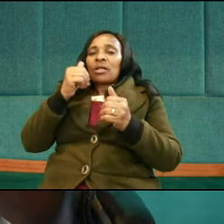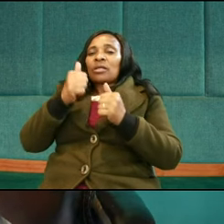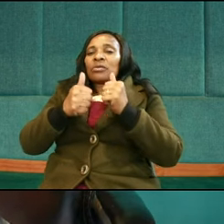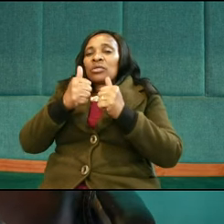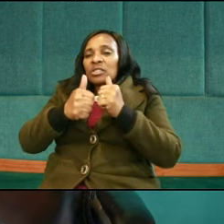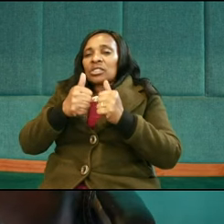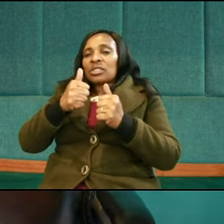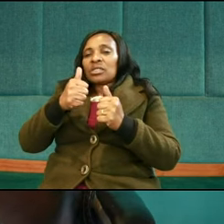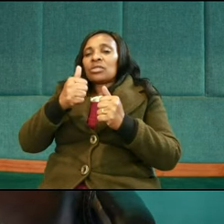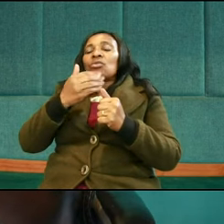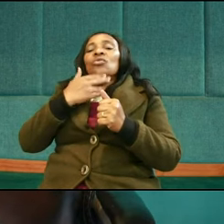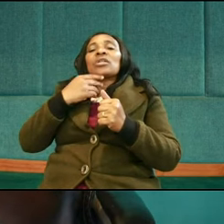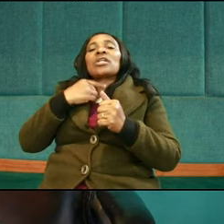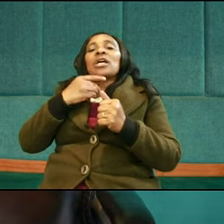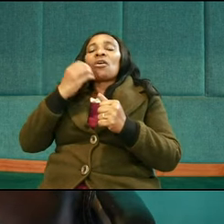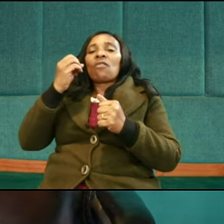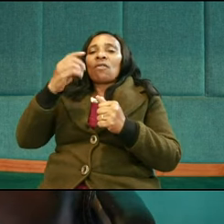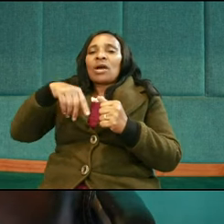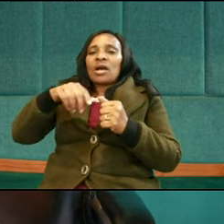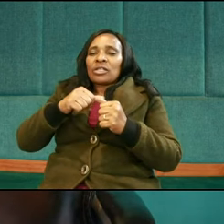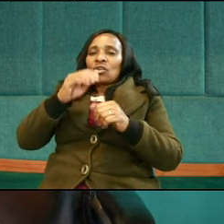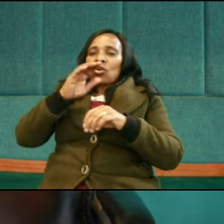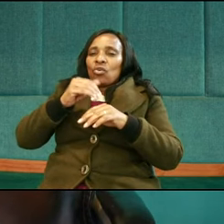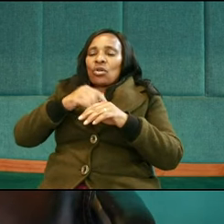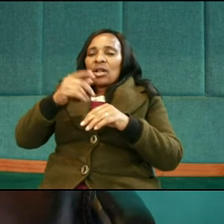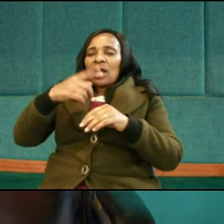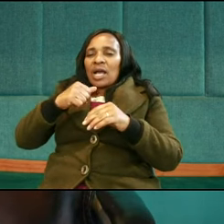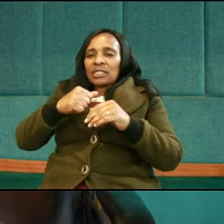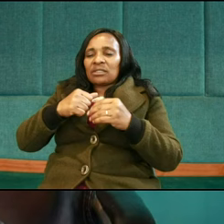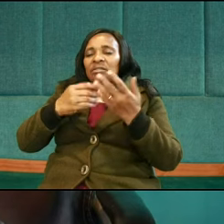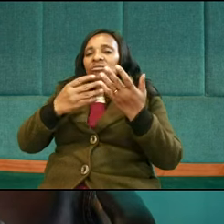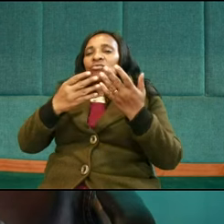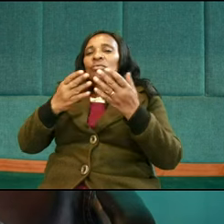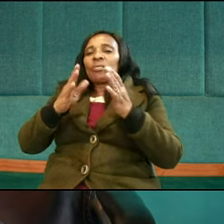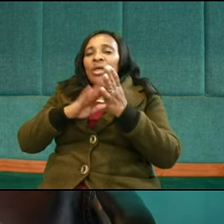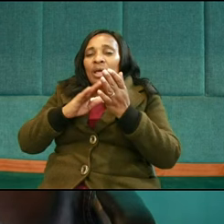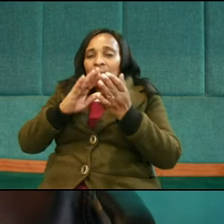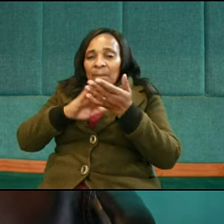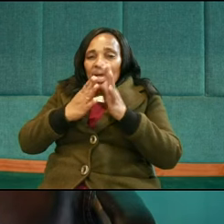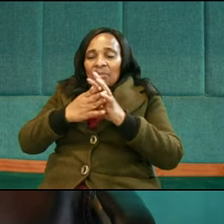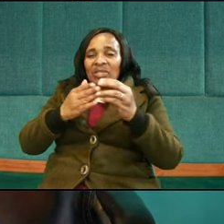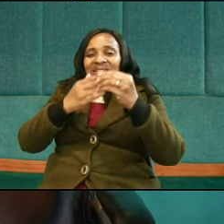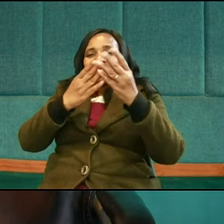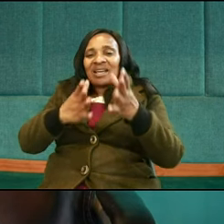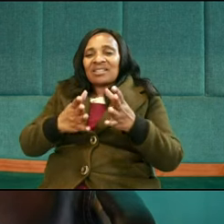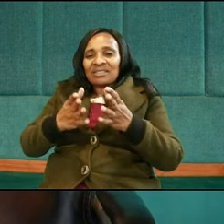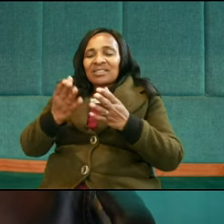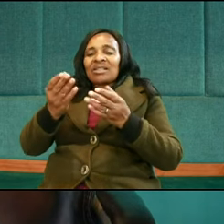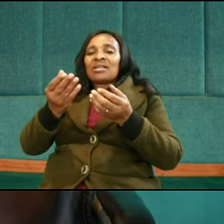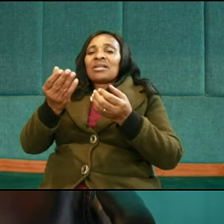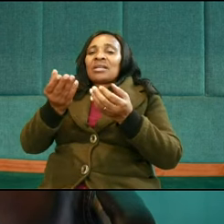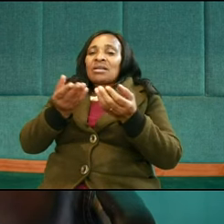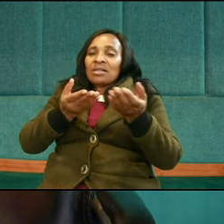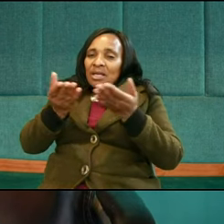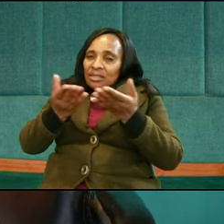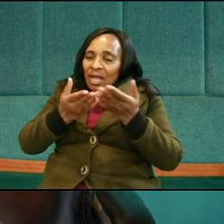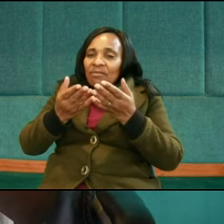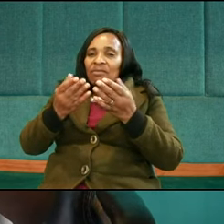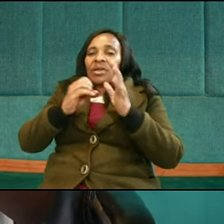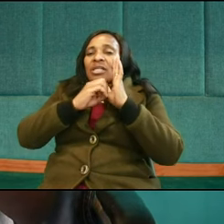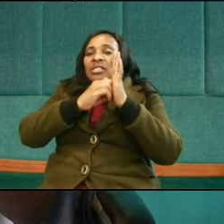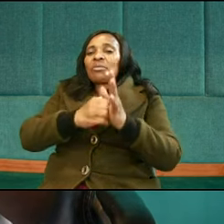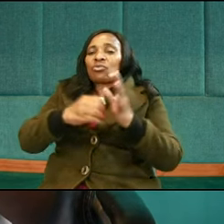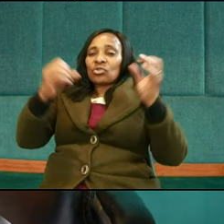you desire of us. You have called us to be the head and not tail. You have called us to stand as an example, to shine as the